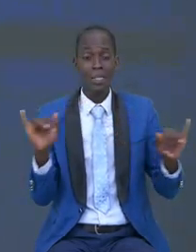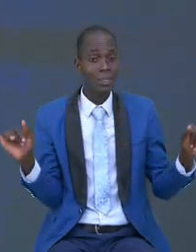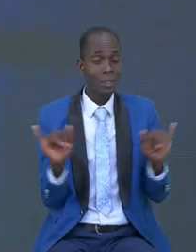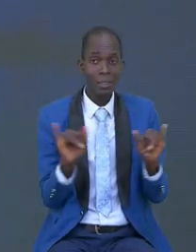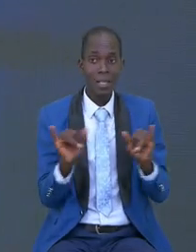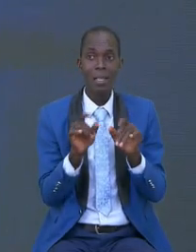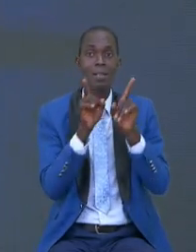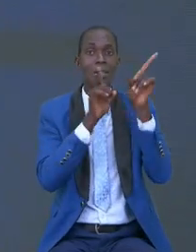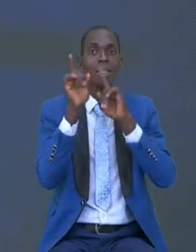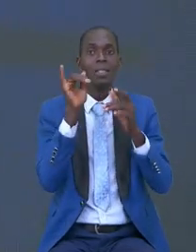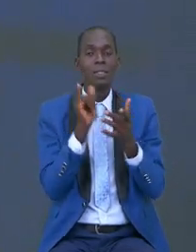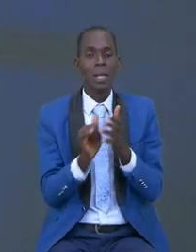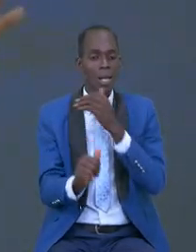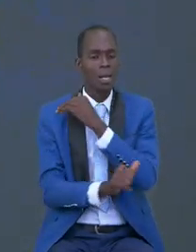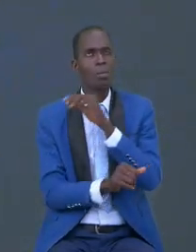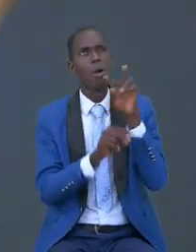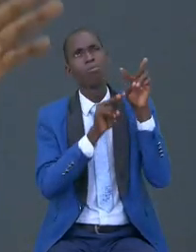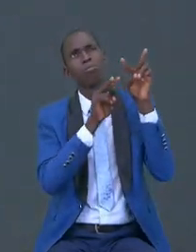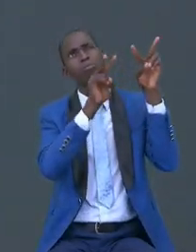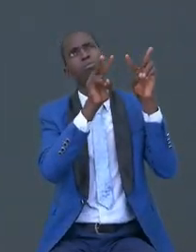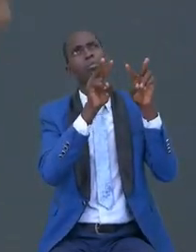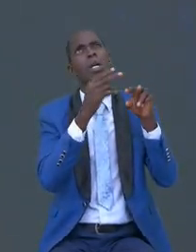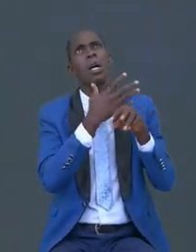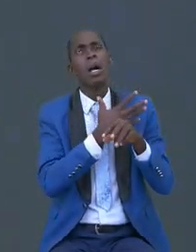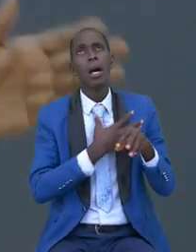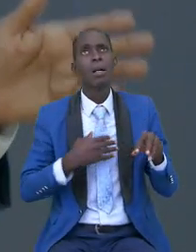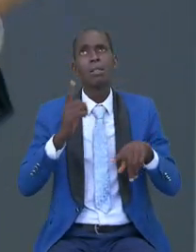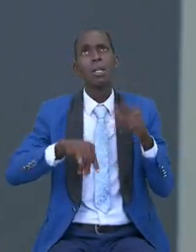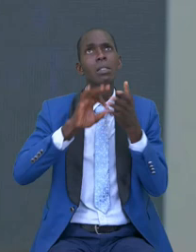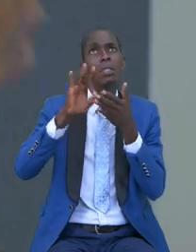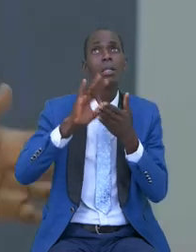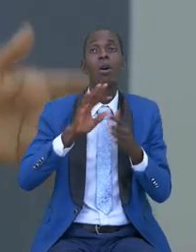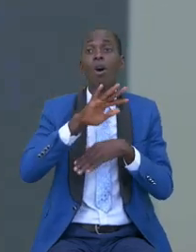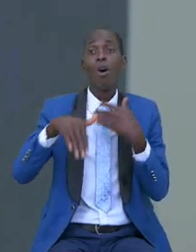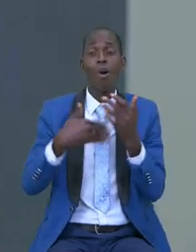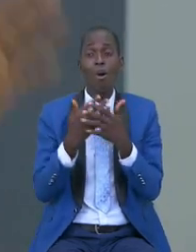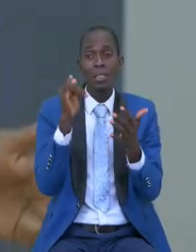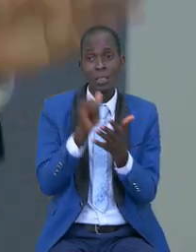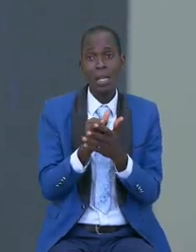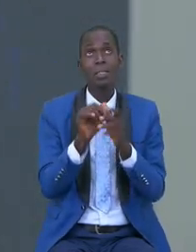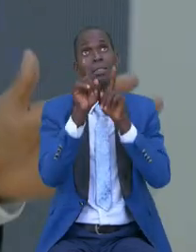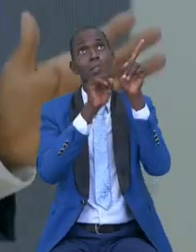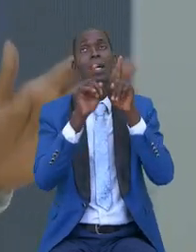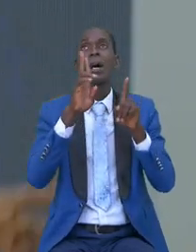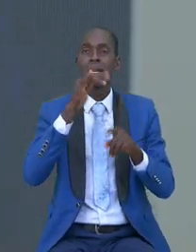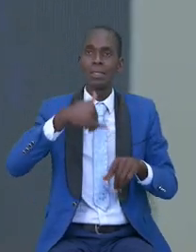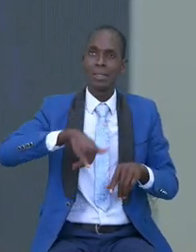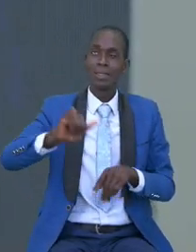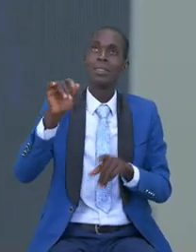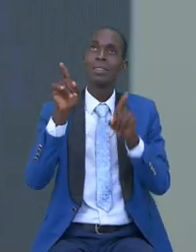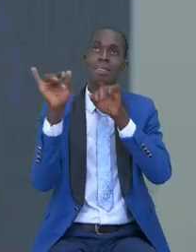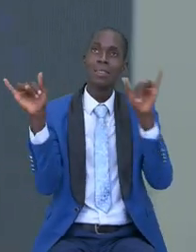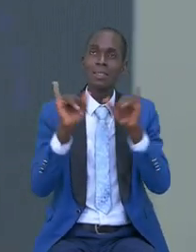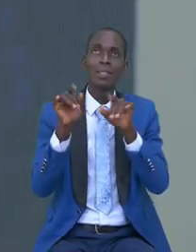that Abraham looked up and he saw, all those stars are still the same stars in